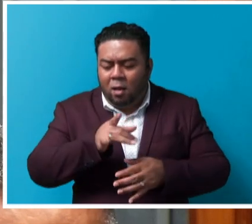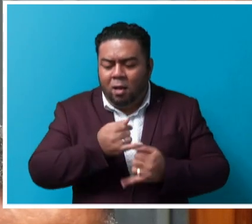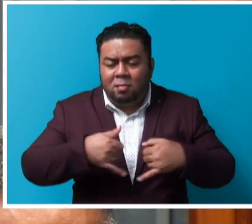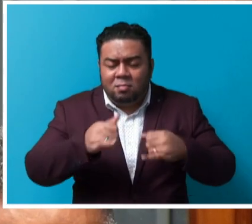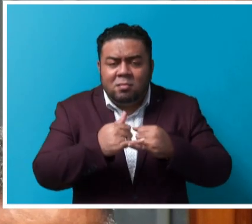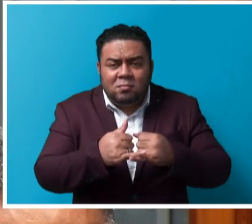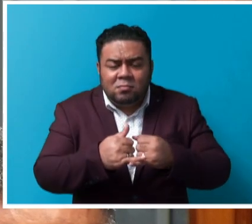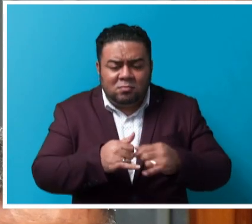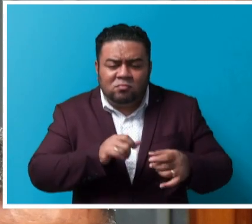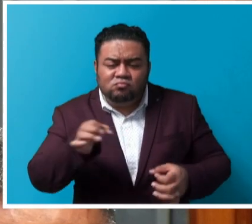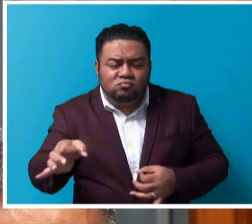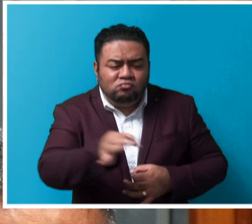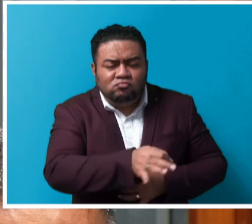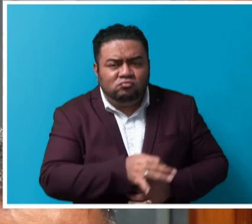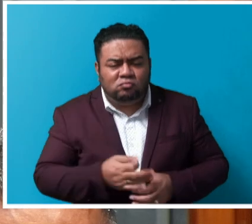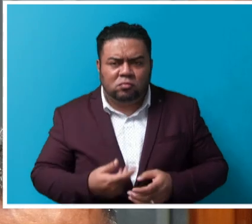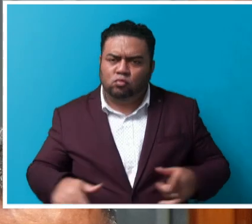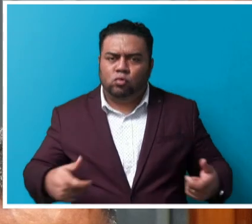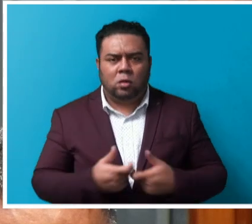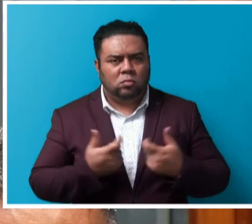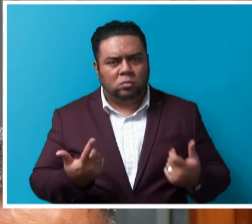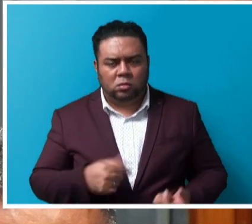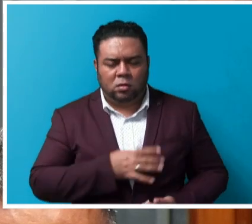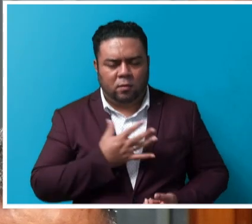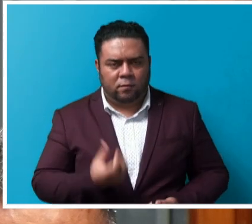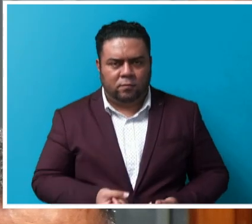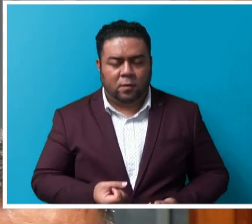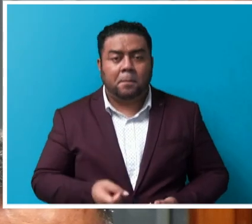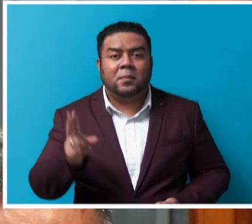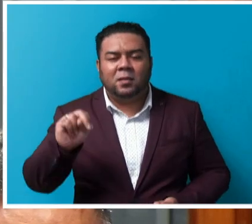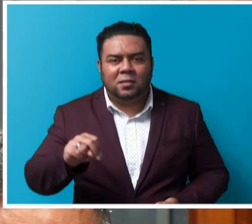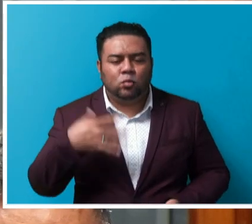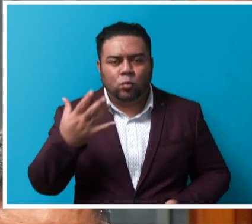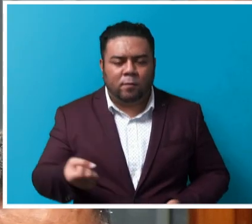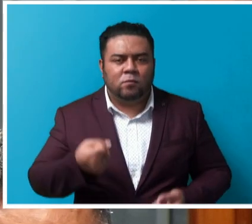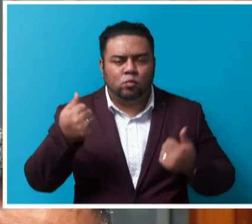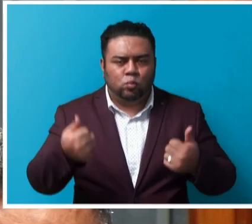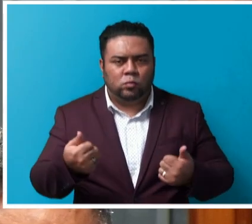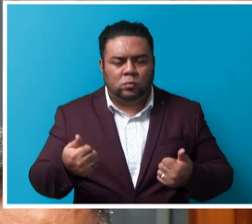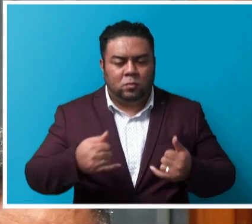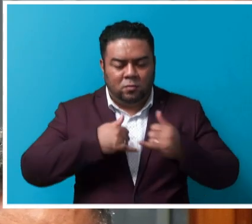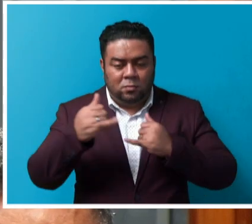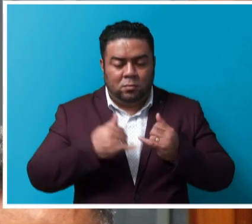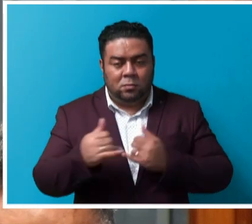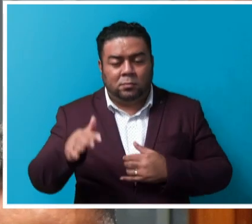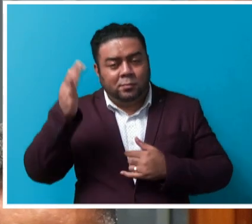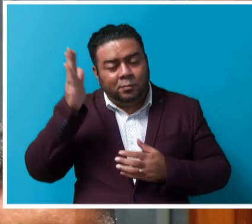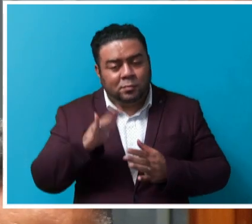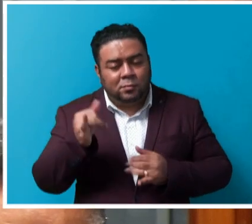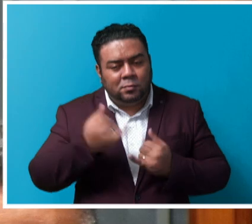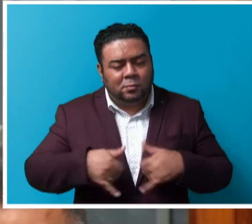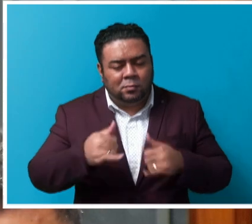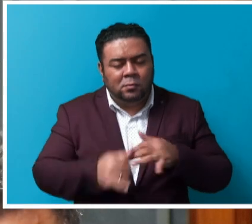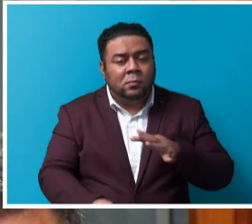Apart from the need to have good infrastructure in those small islands,